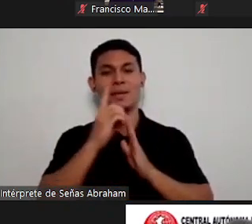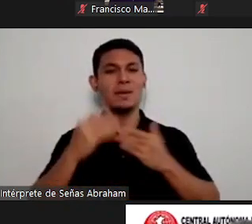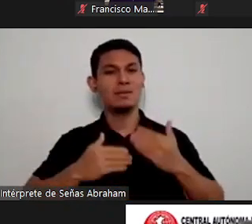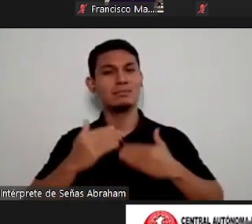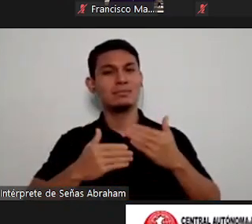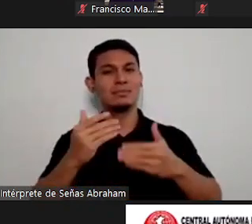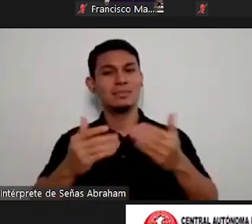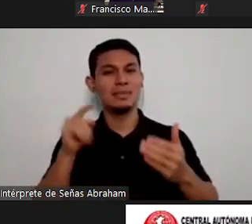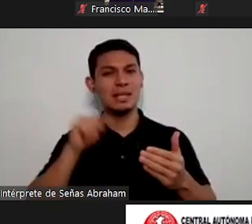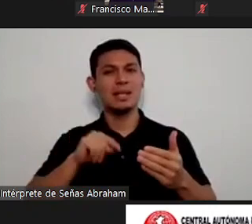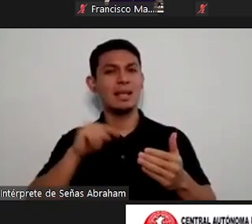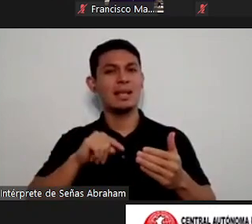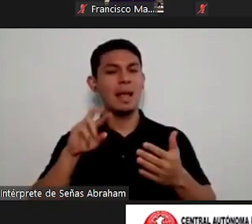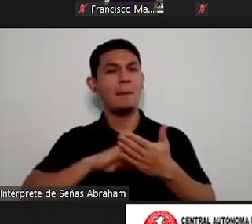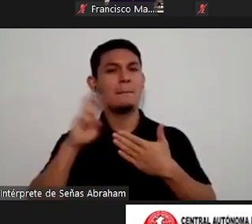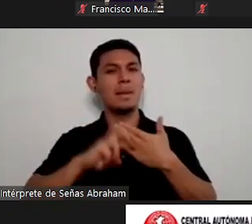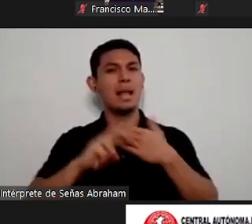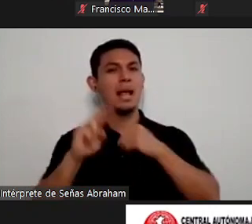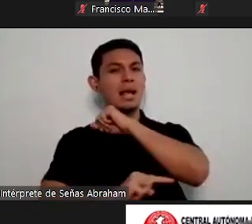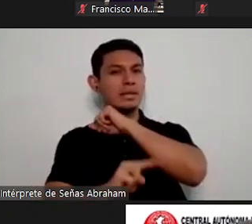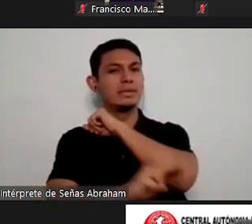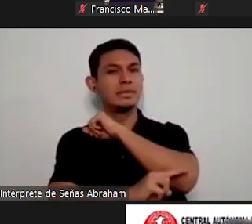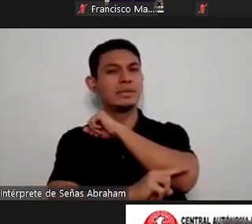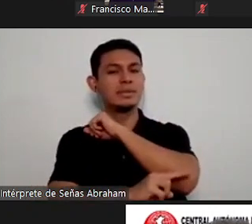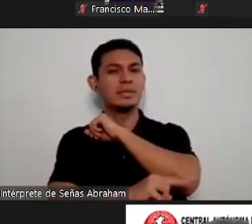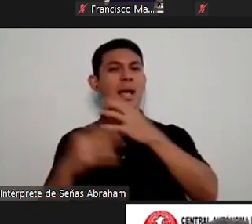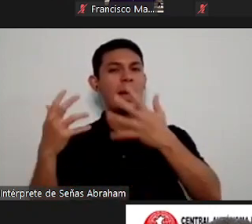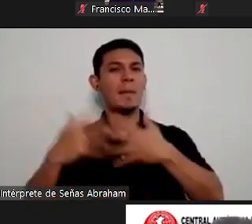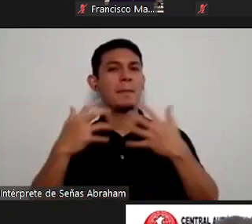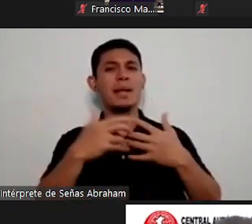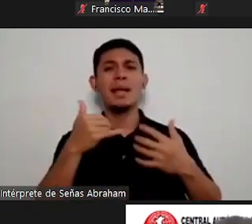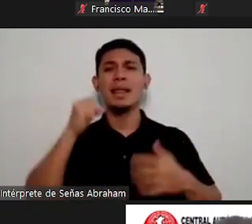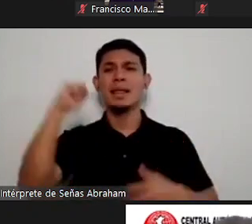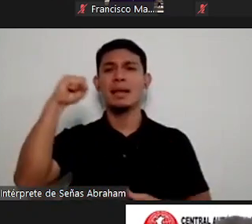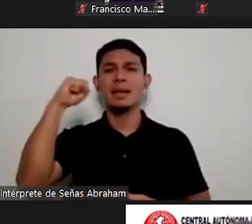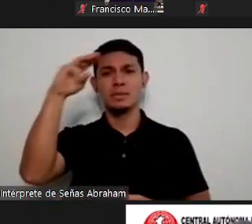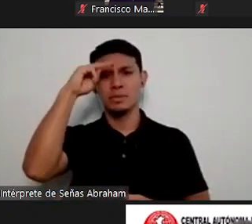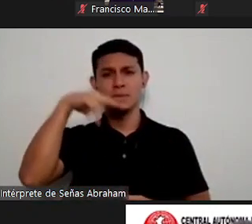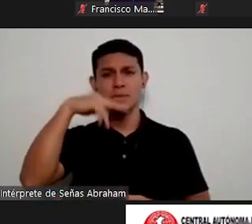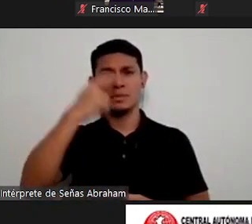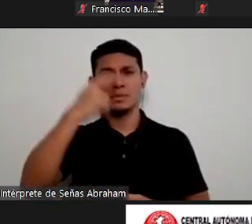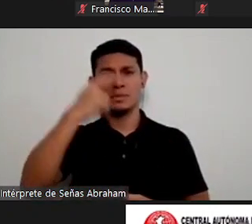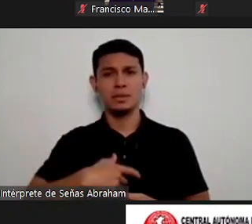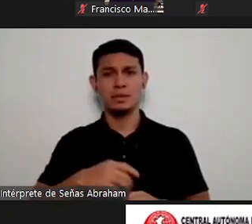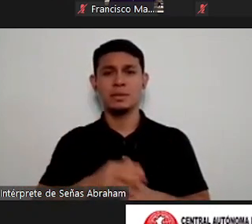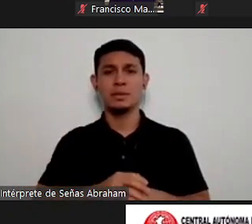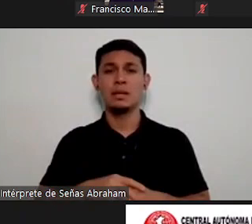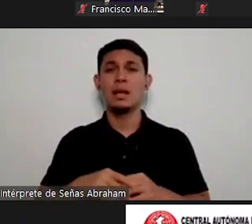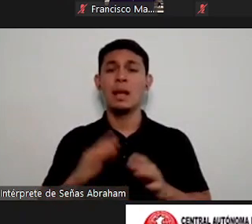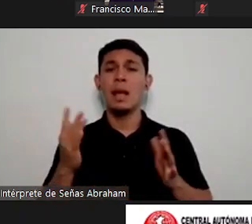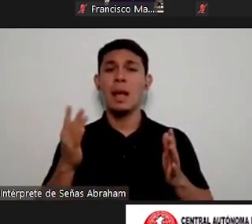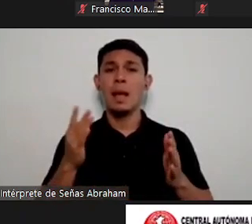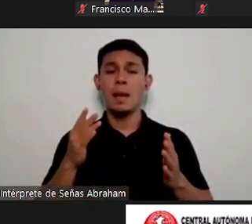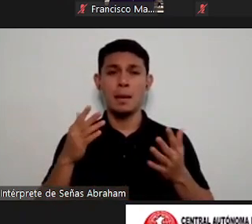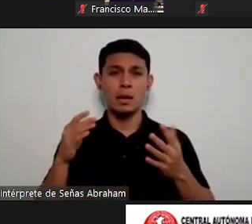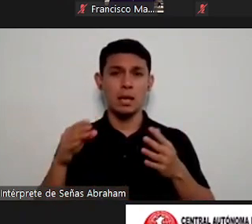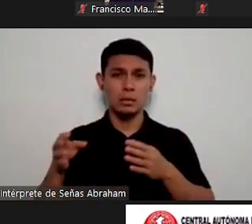presented in developing this national plan of business and human rights